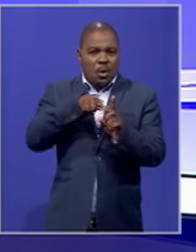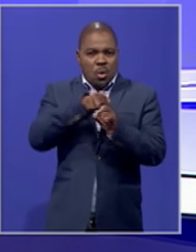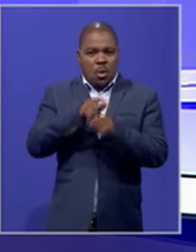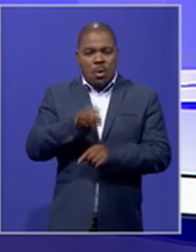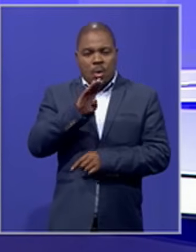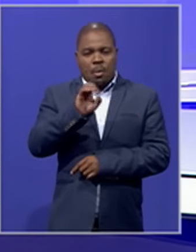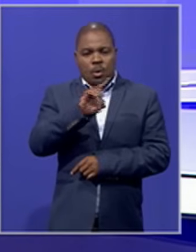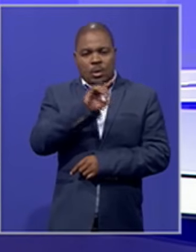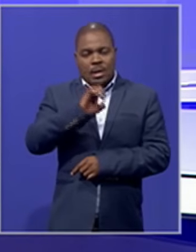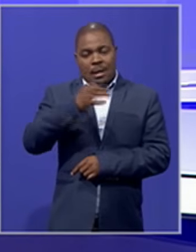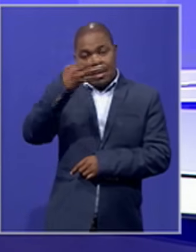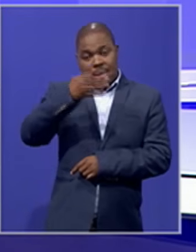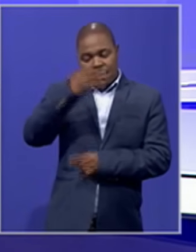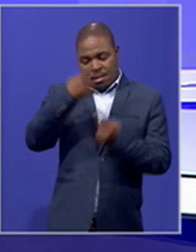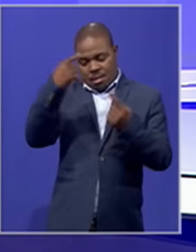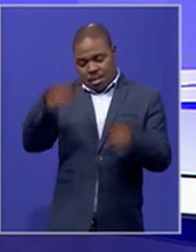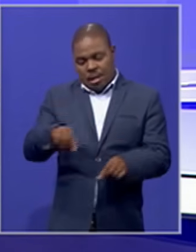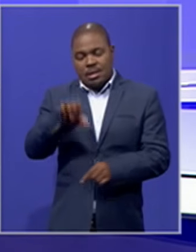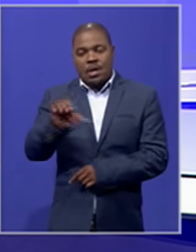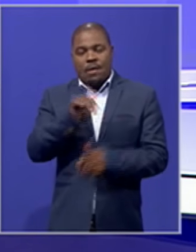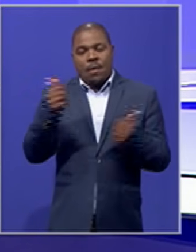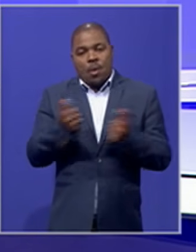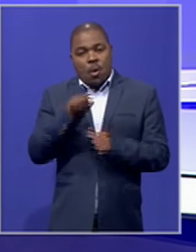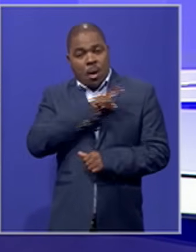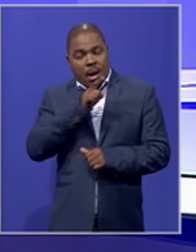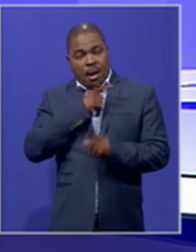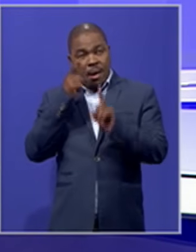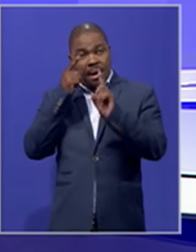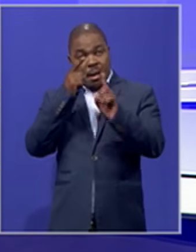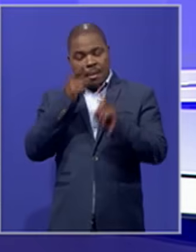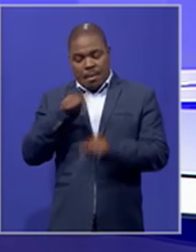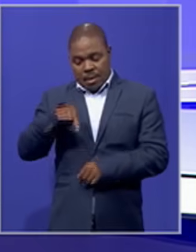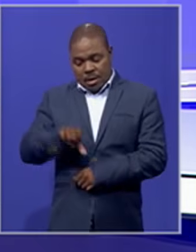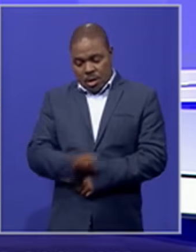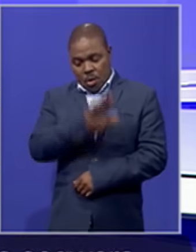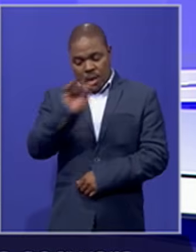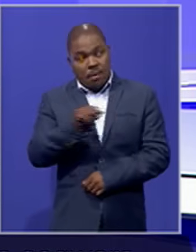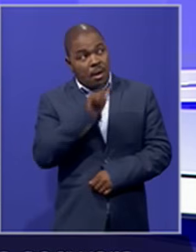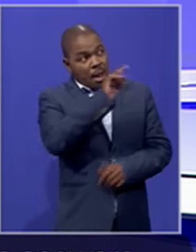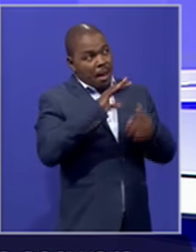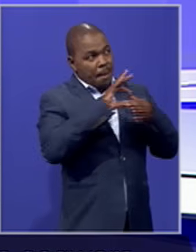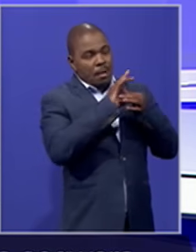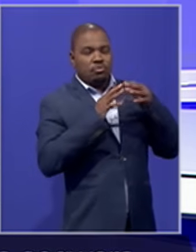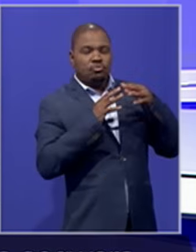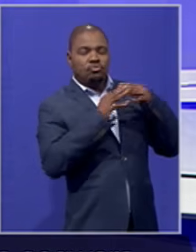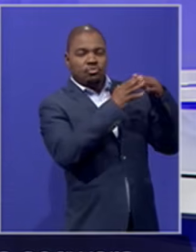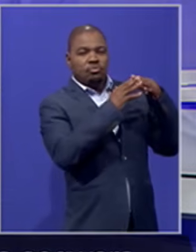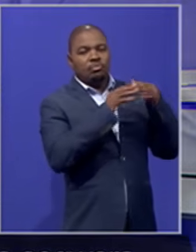o gorogile ka nageng ka maikemišetšo tša go kaonafatša segwera magareng ga dinaga tše pedi.